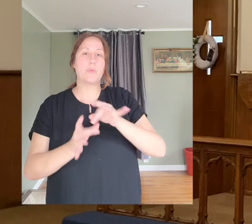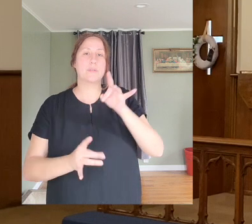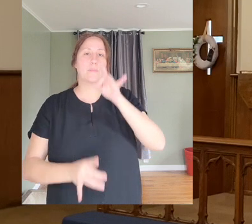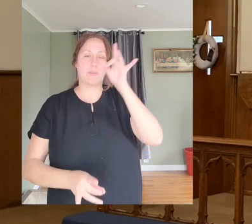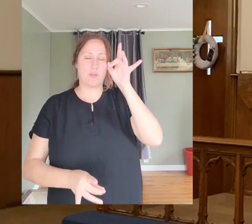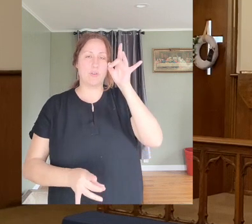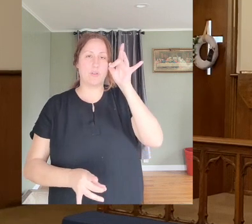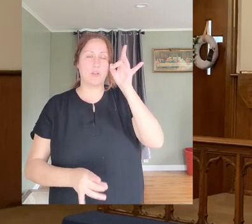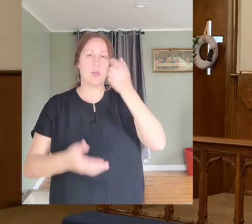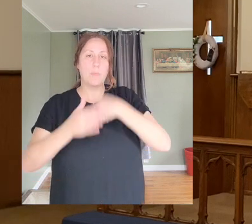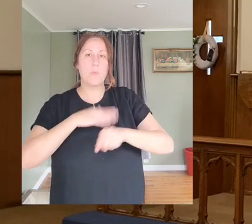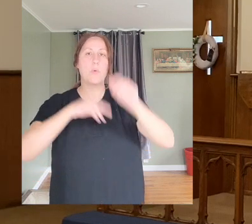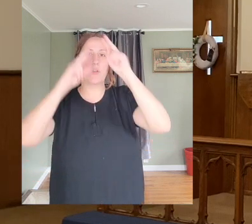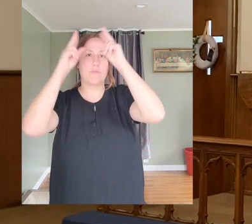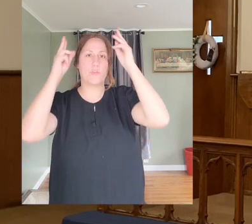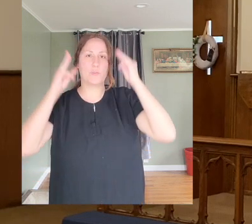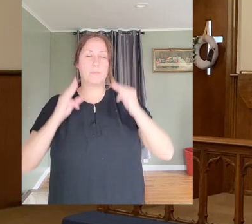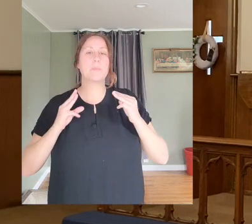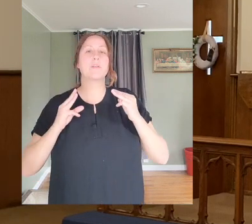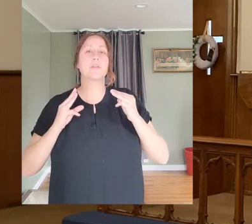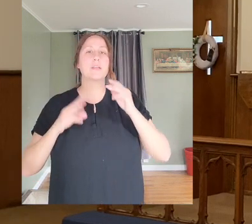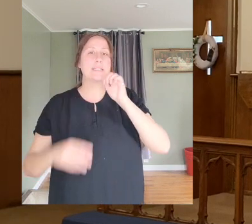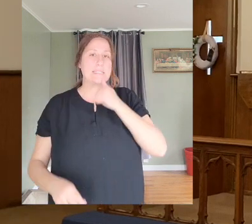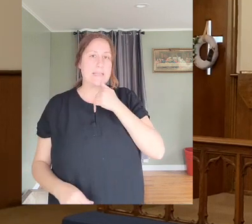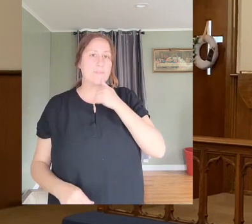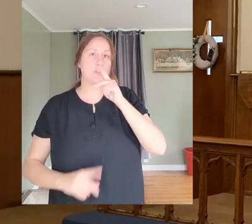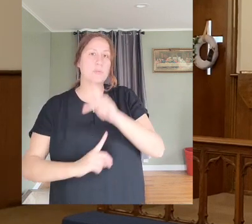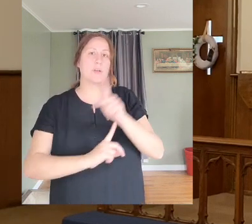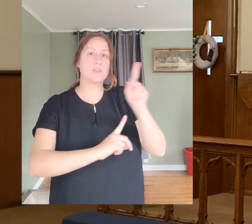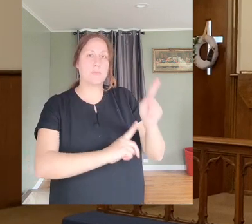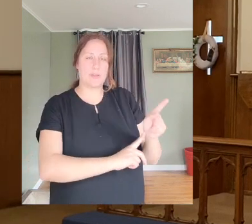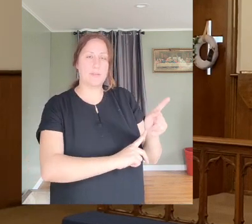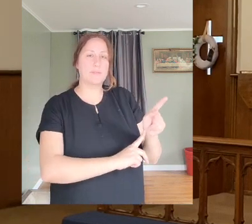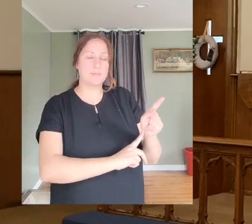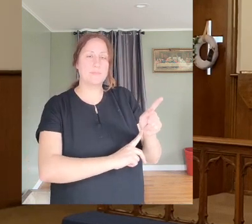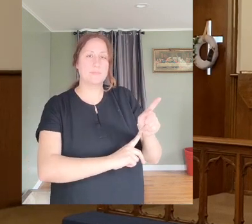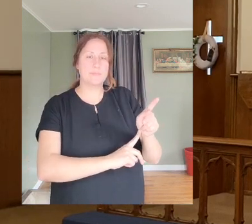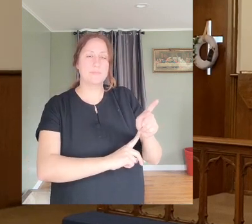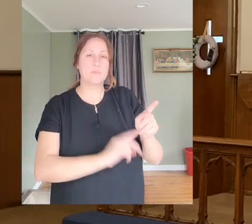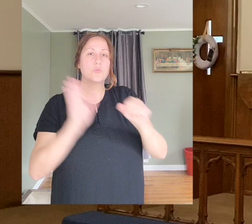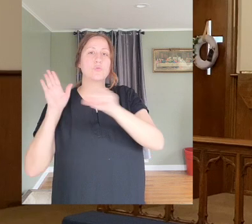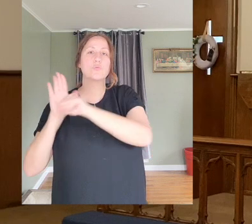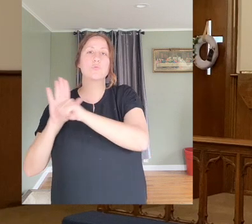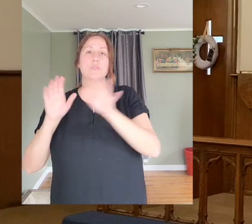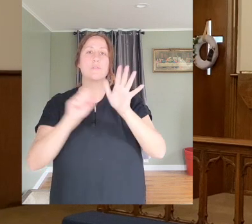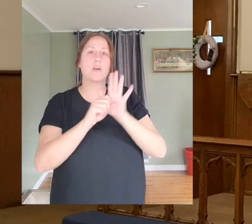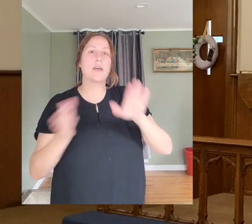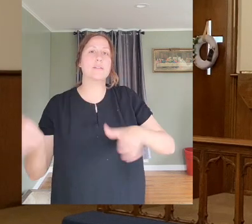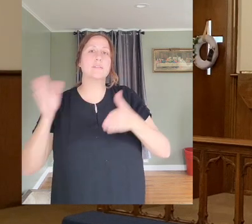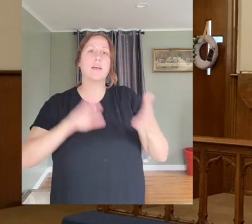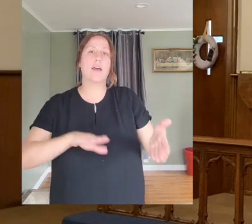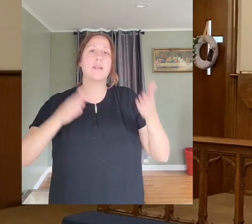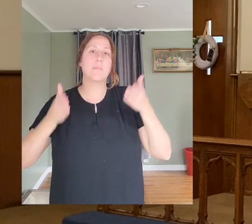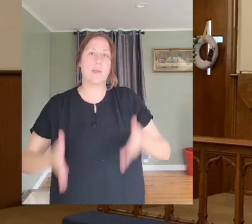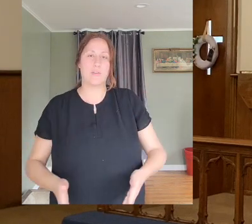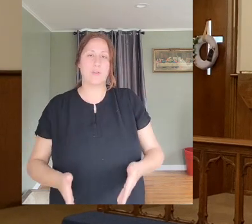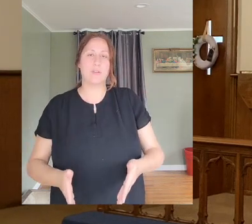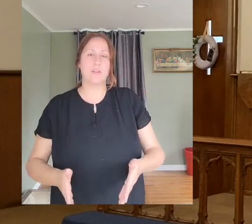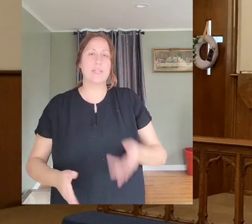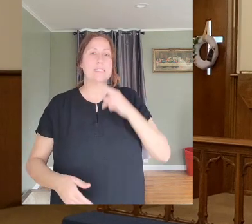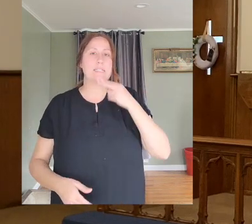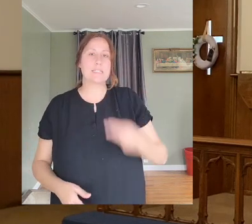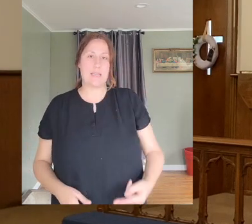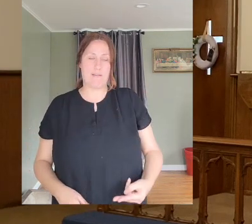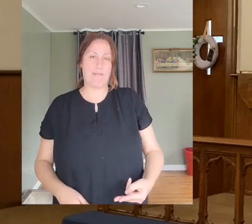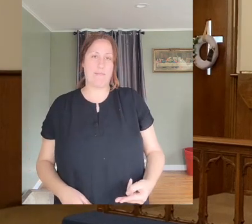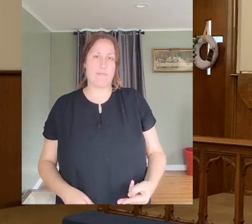Spirit, born of the Virgin Mary, suffered under Pontius Pilate, was crucified, died, and was buried. He